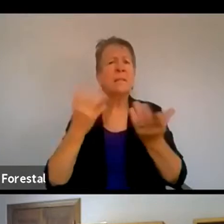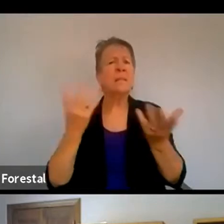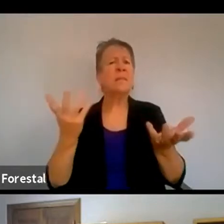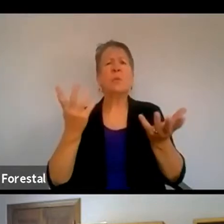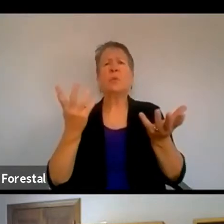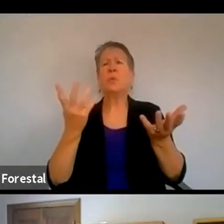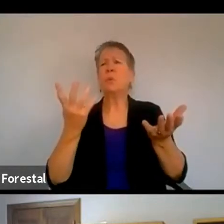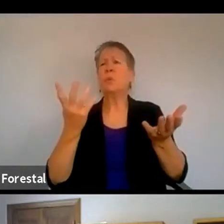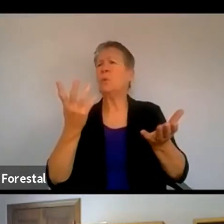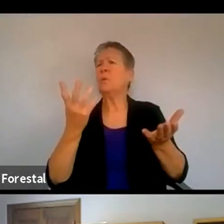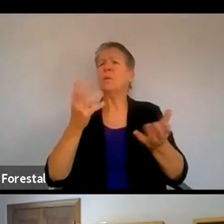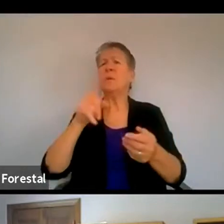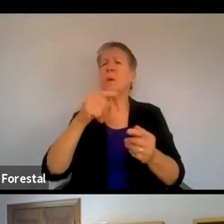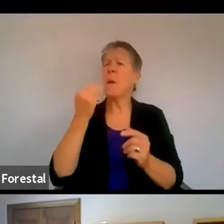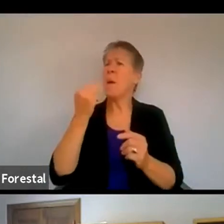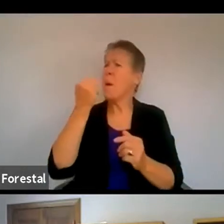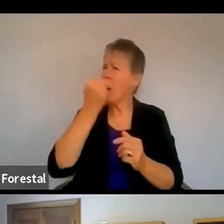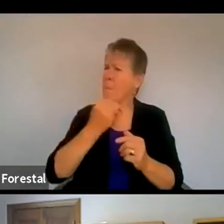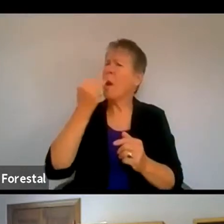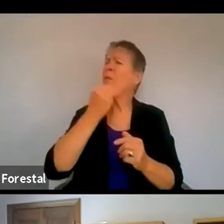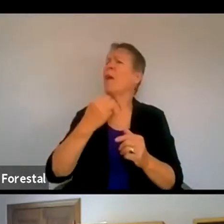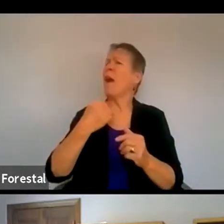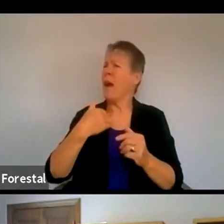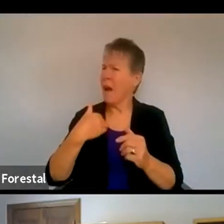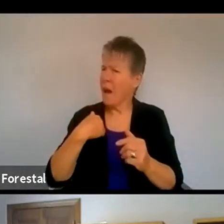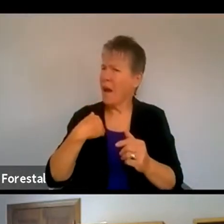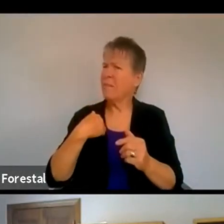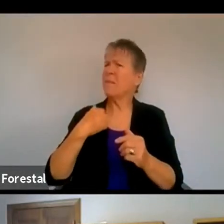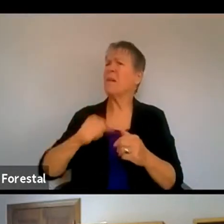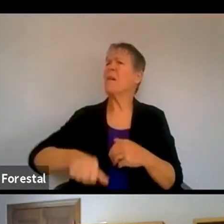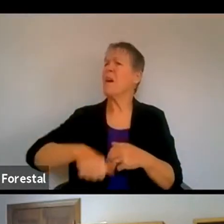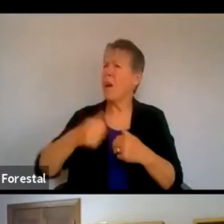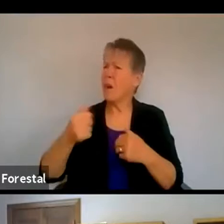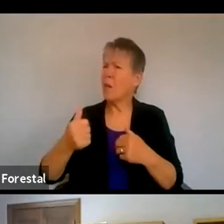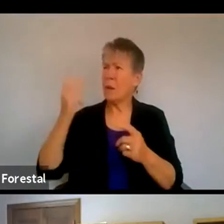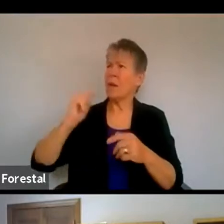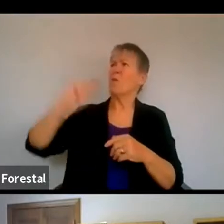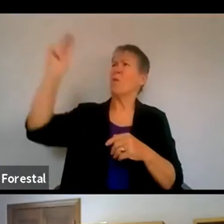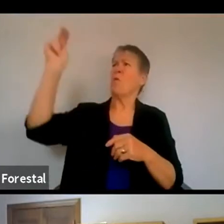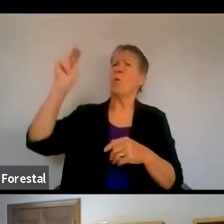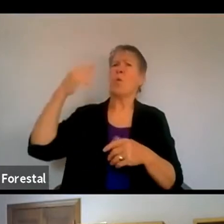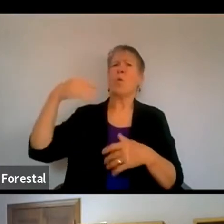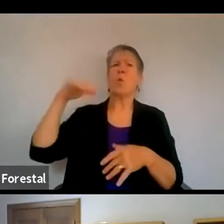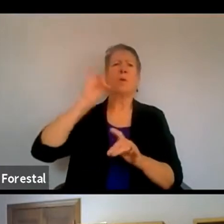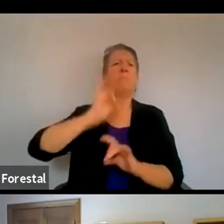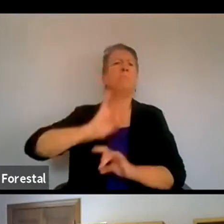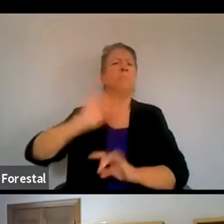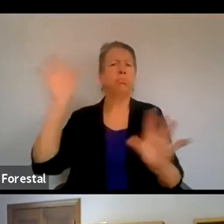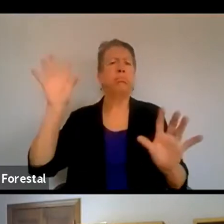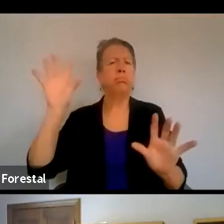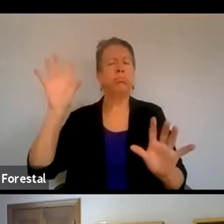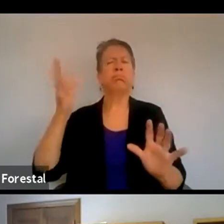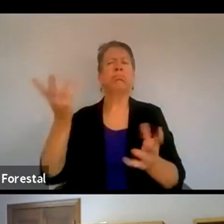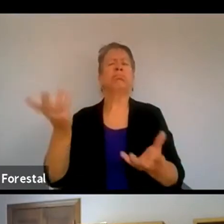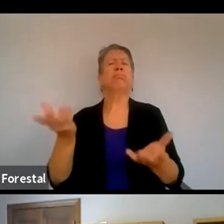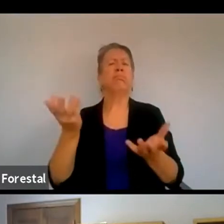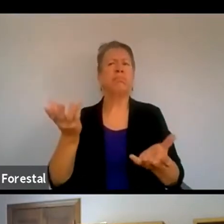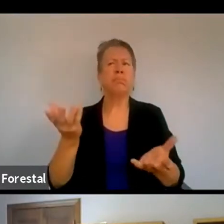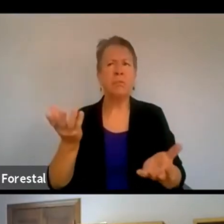meaningfully lower than they were a week or so ago. Is that fair? Oh, yeah. The Ocean alone has a positivity rate